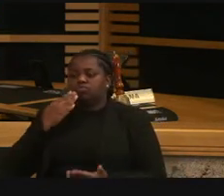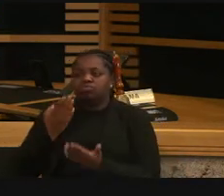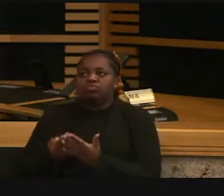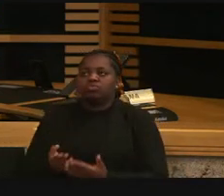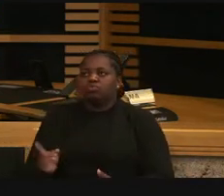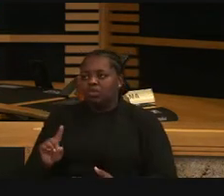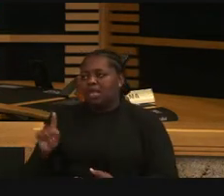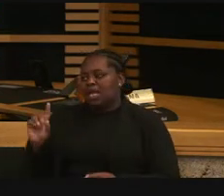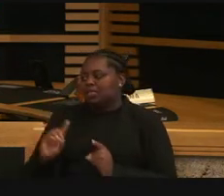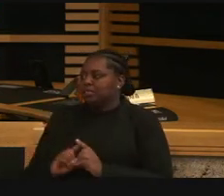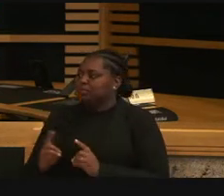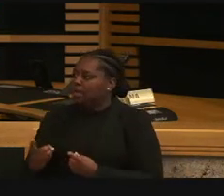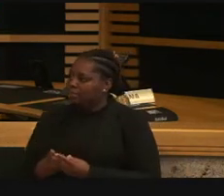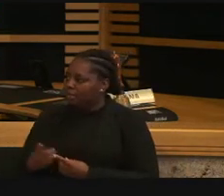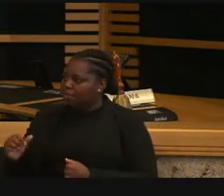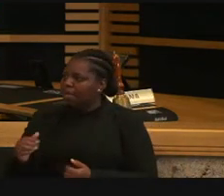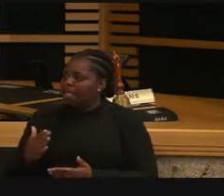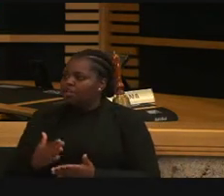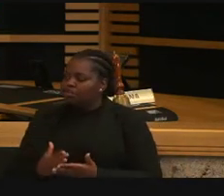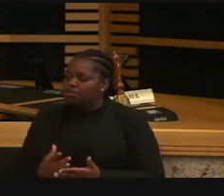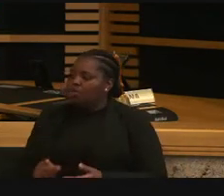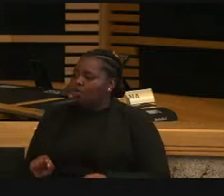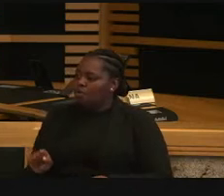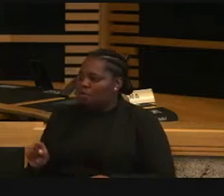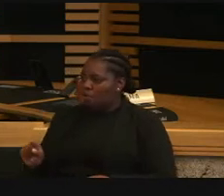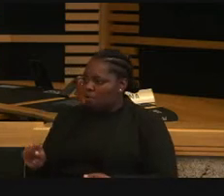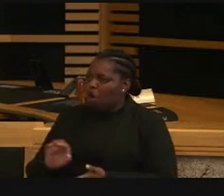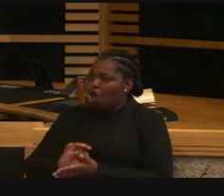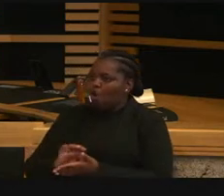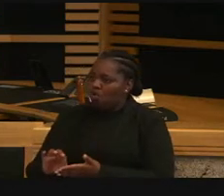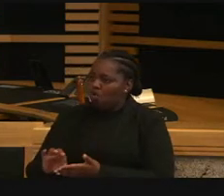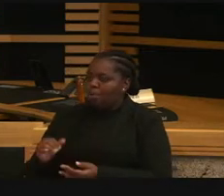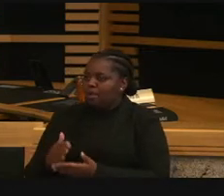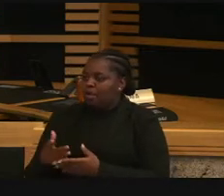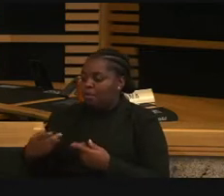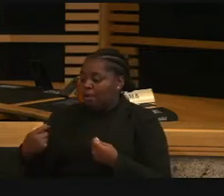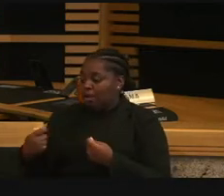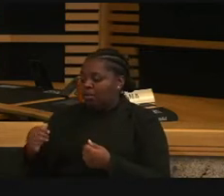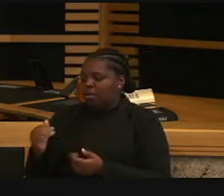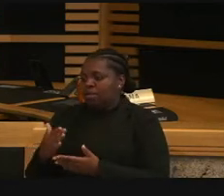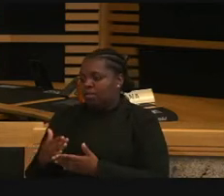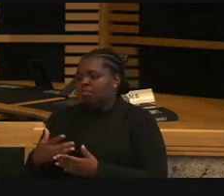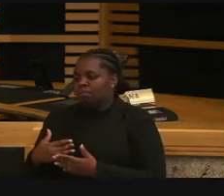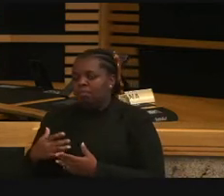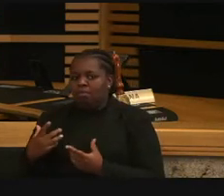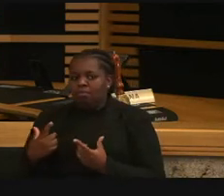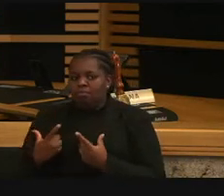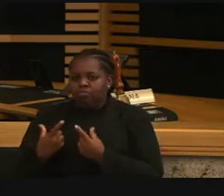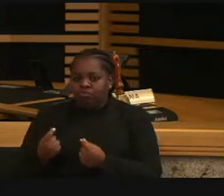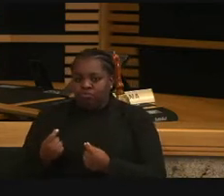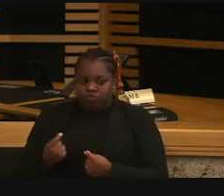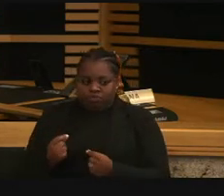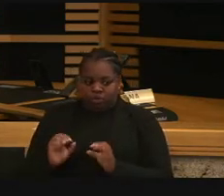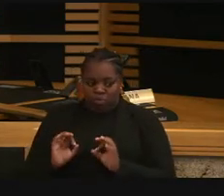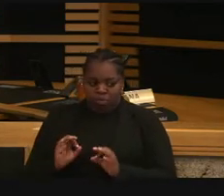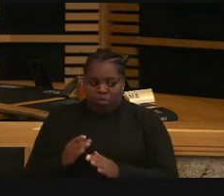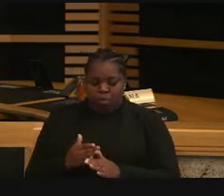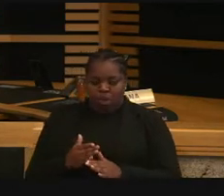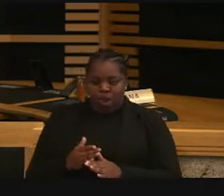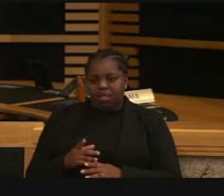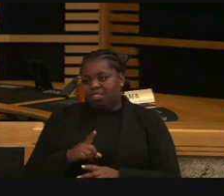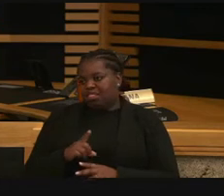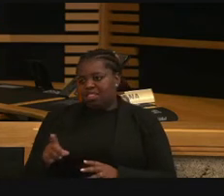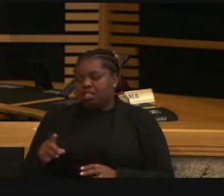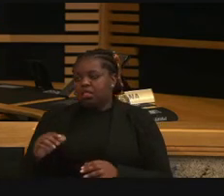that the department must strengthen its contract management and take relevant action against